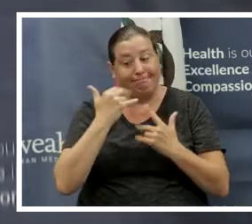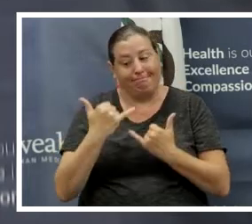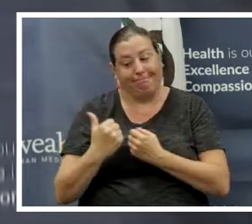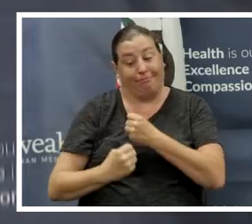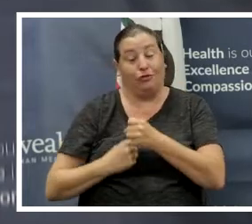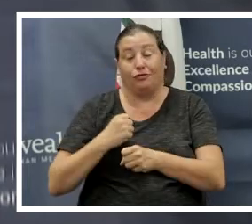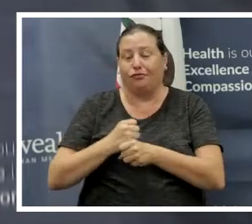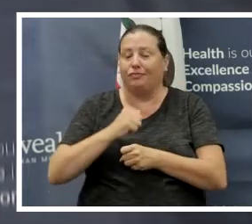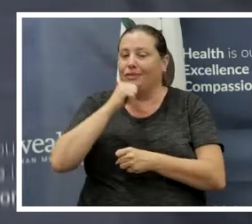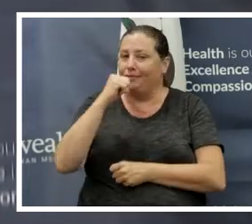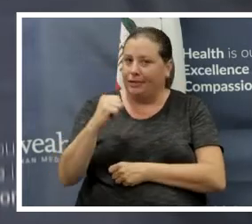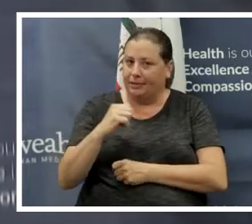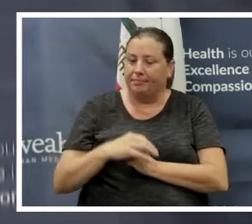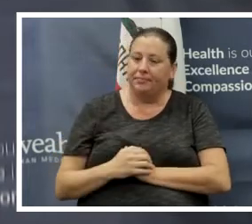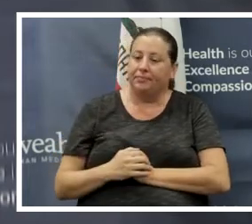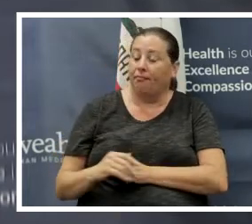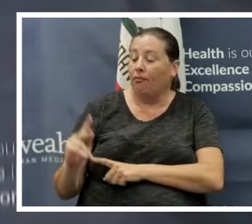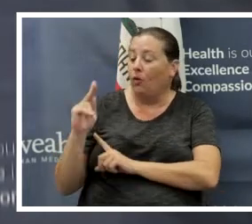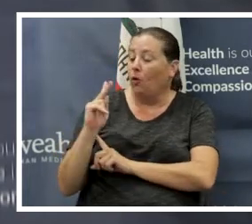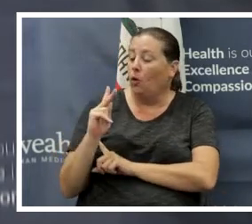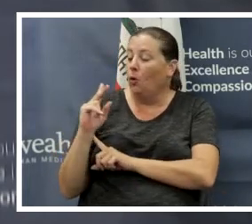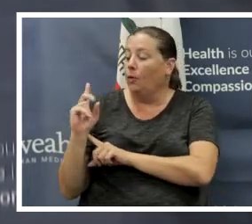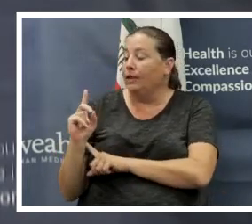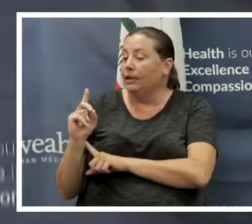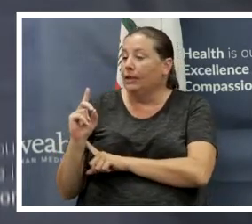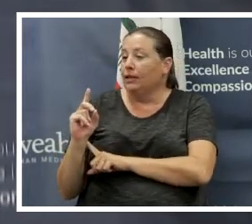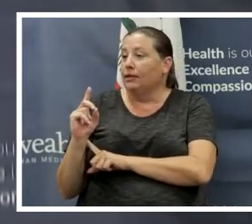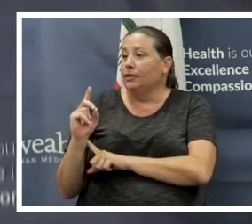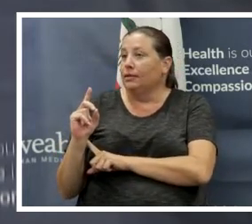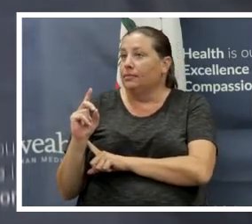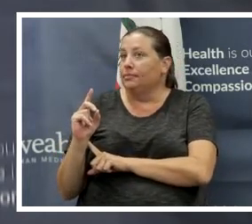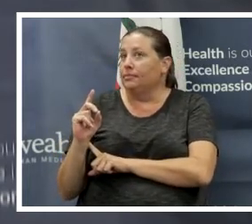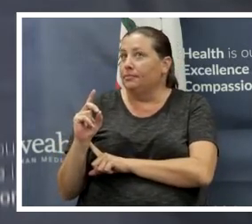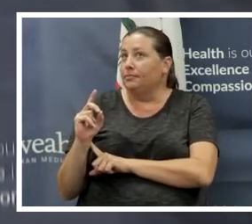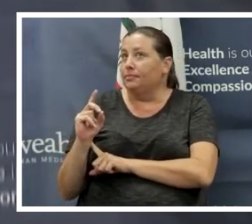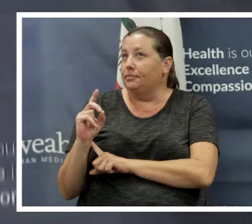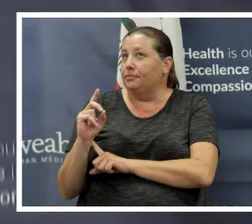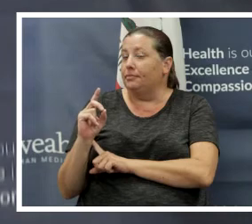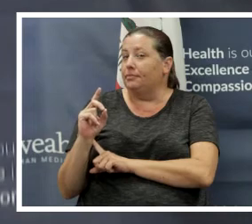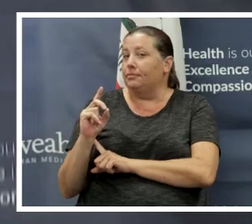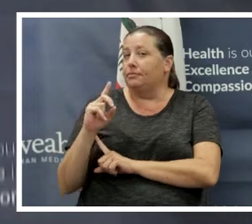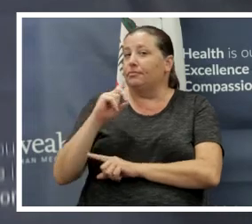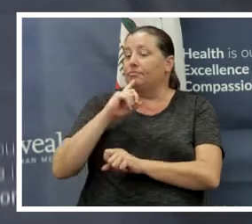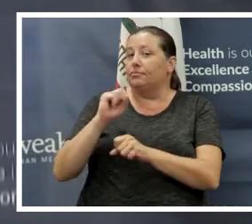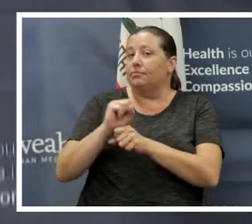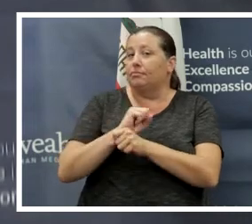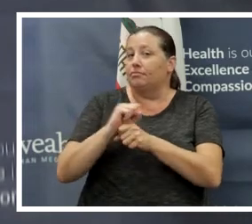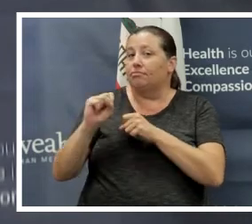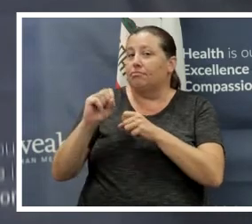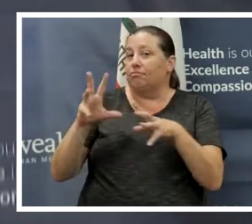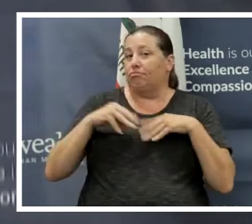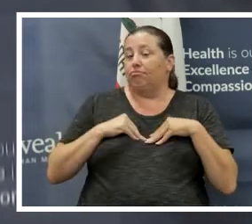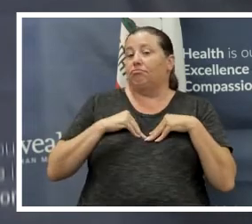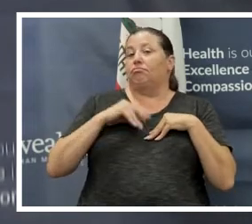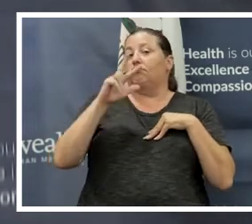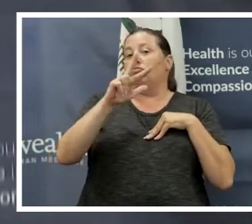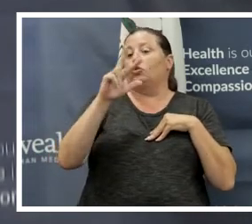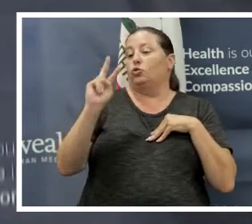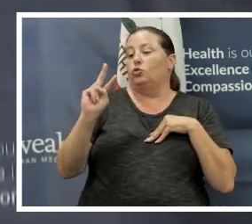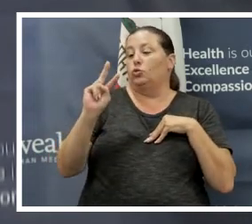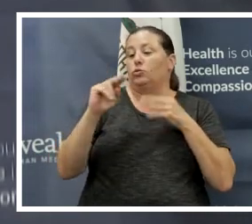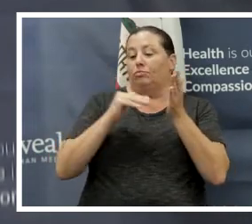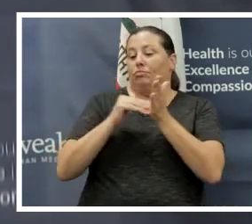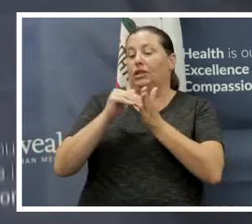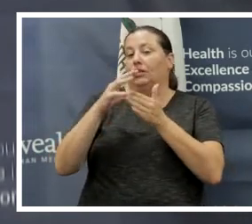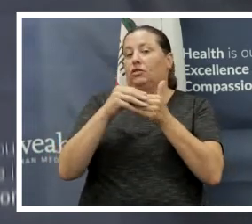year. Kaweah Delta sustained a $32 million operating loss for that 12-month